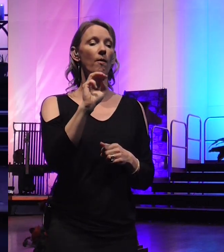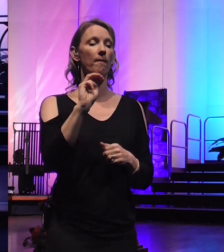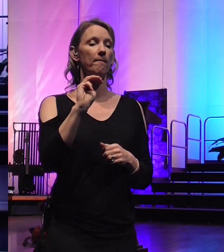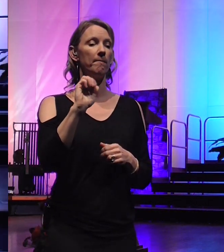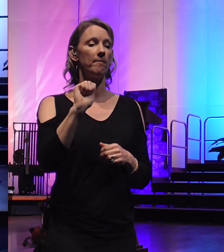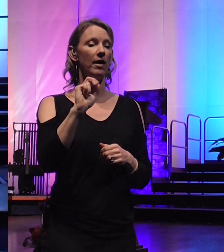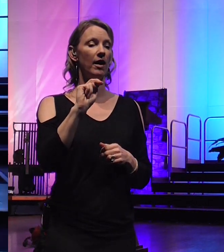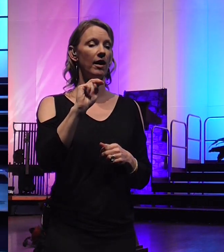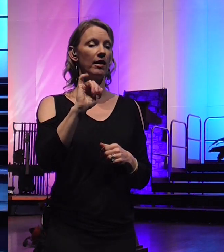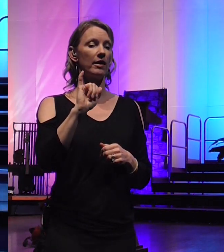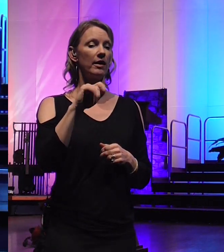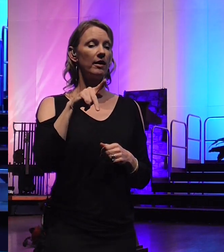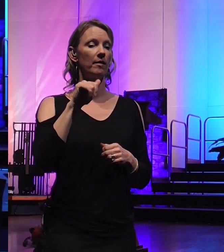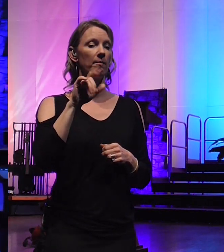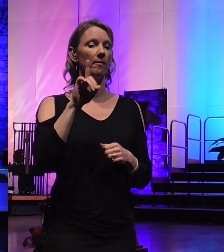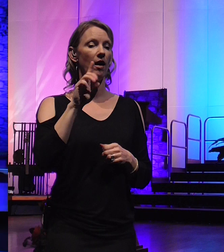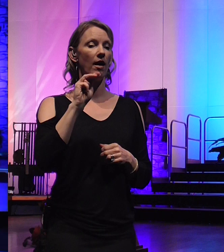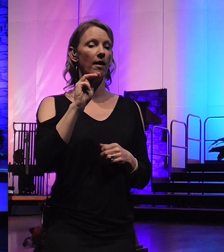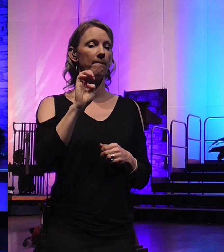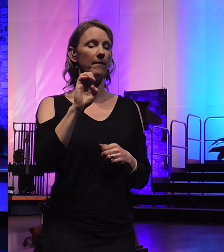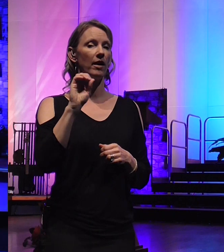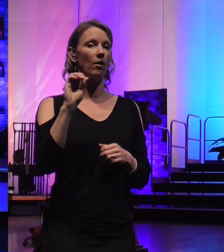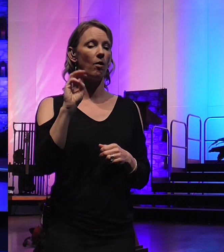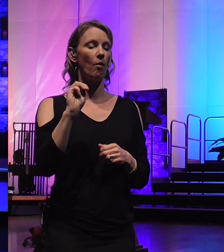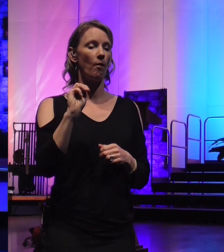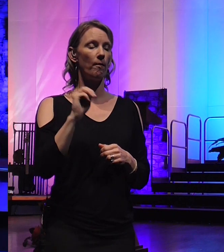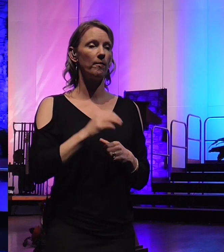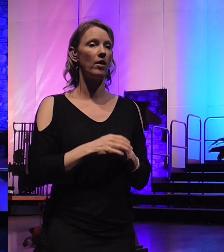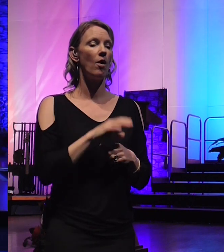Om Mani Padme